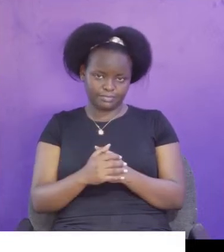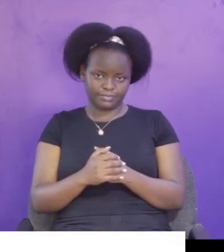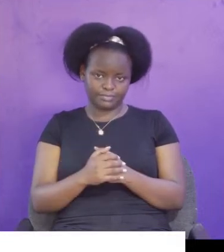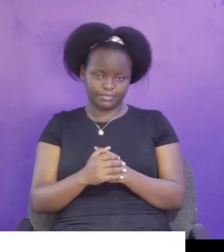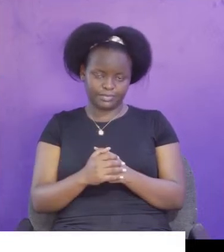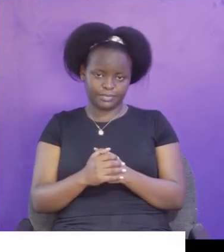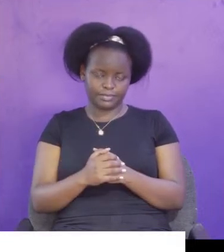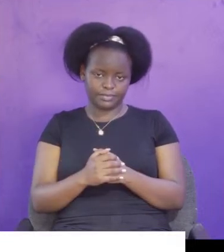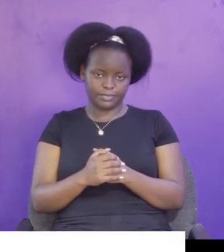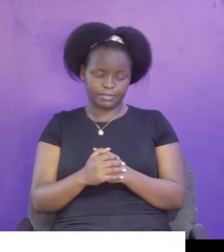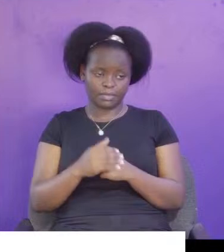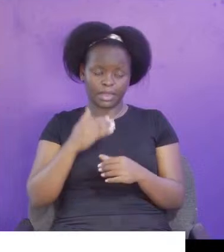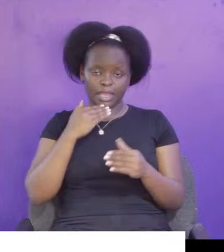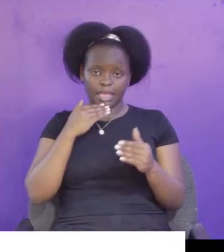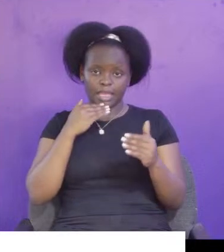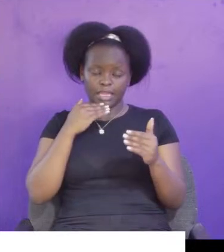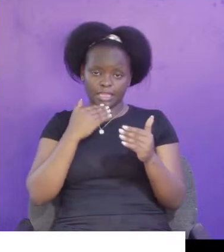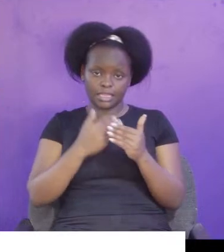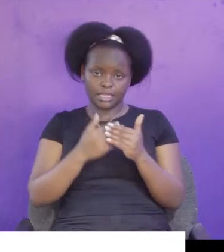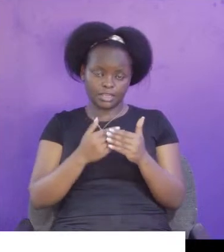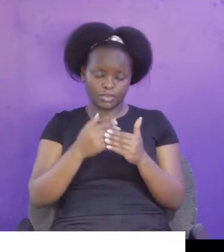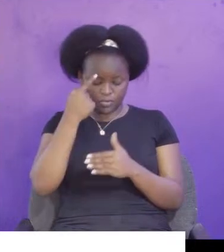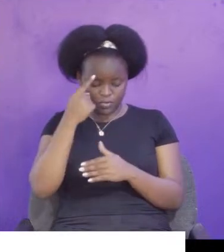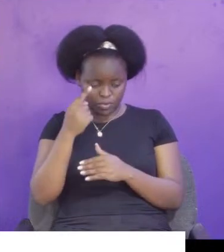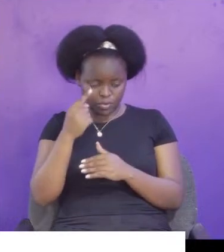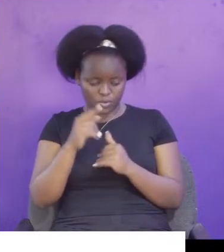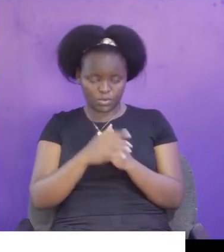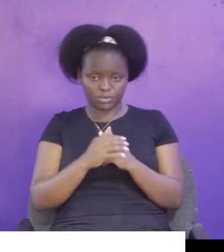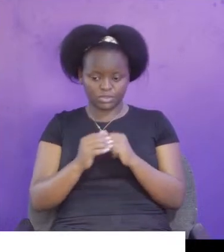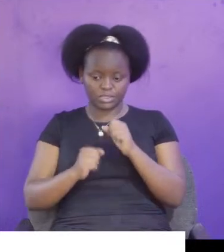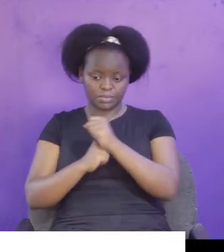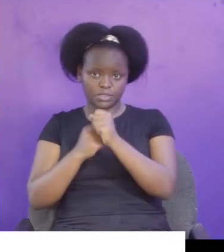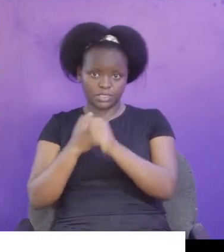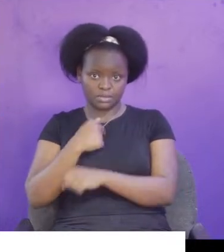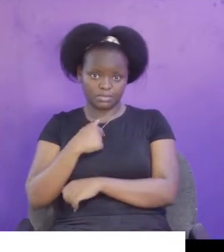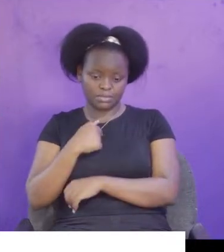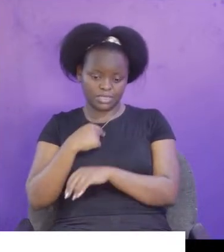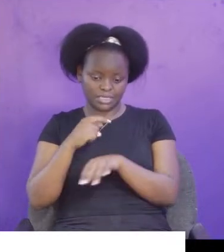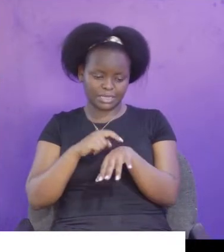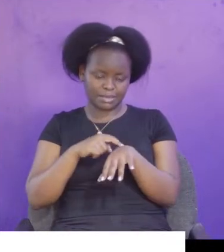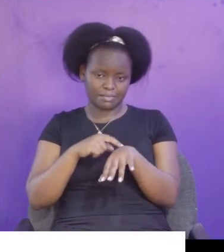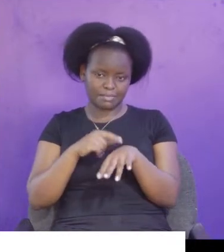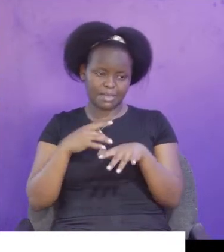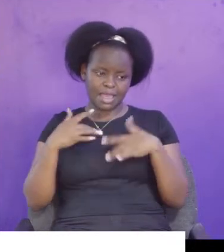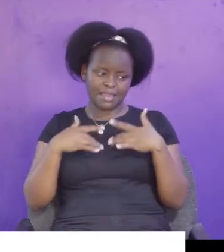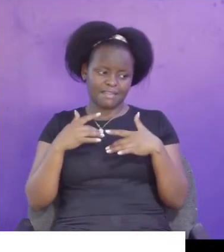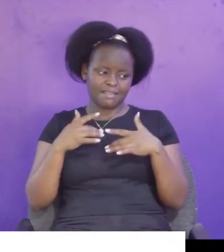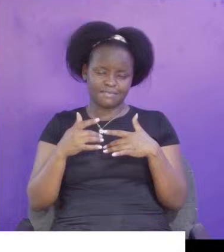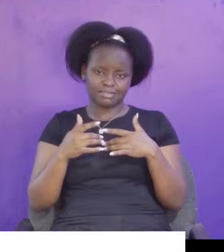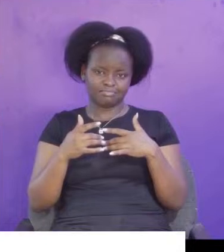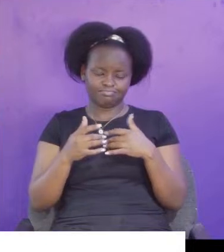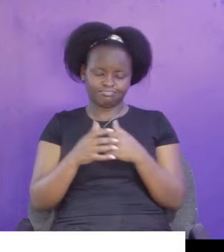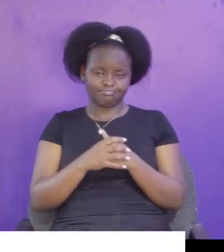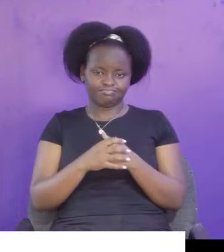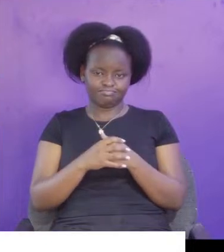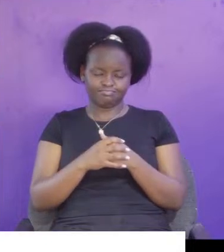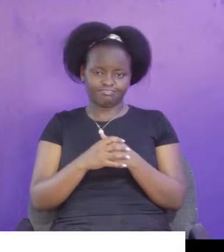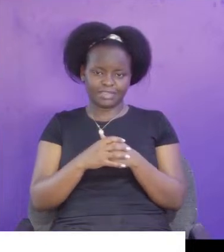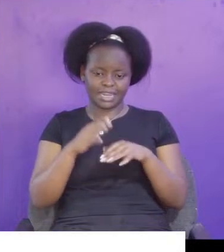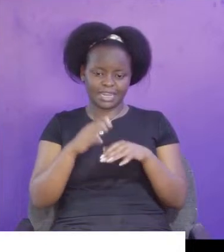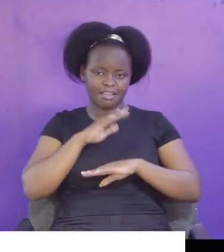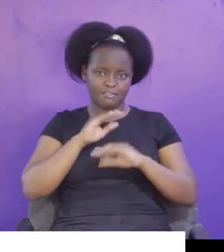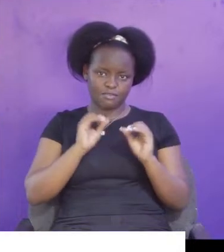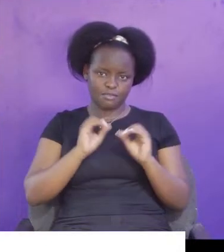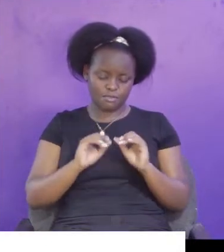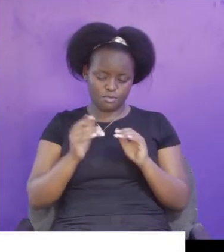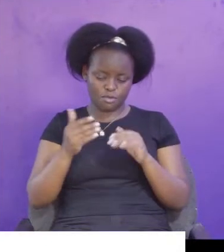Thank you for standing by me even when I fell short or outright failed, and for always showing me